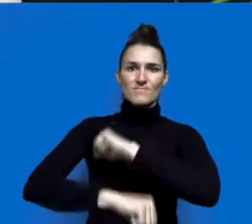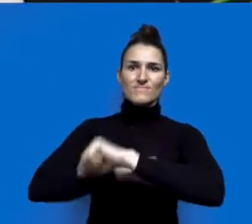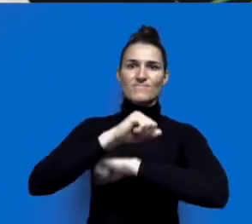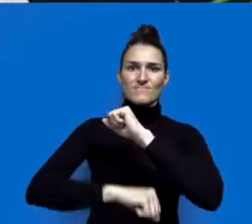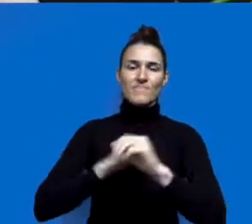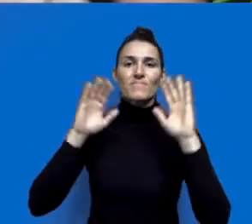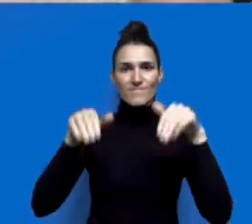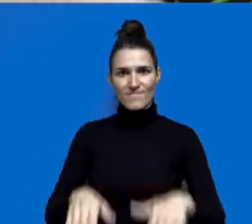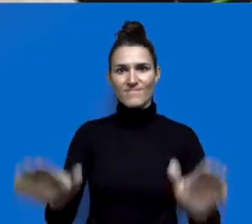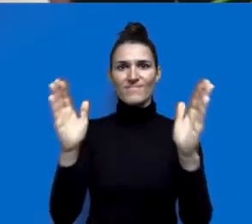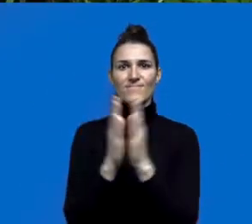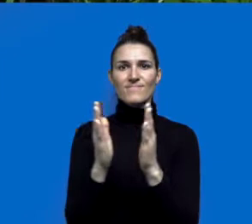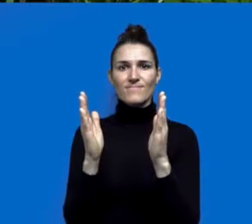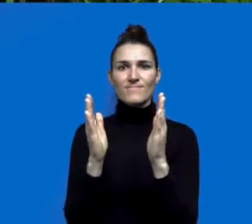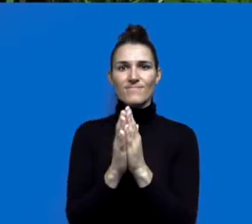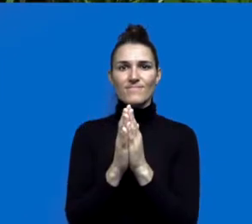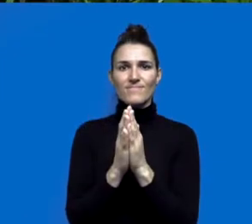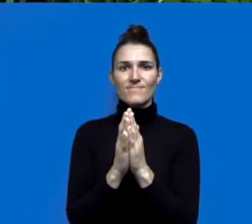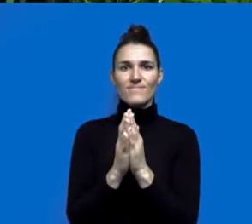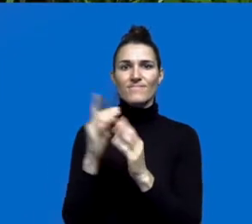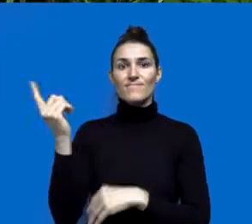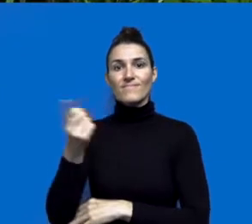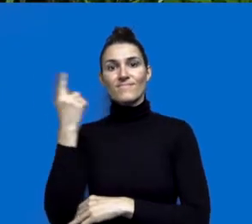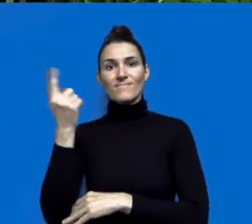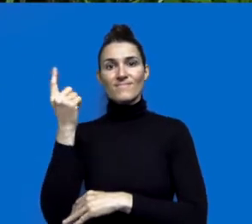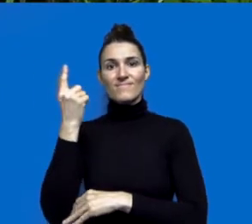gooly, gooly, and a ram, sam, sam,